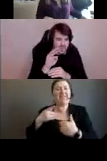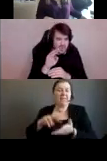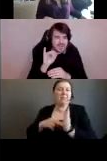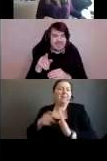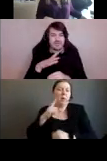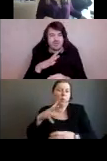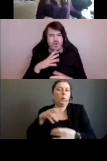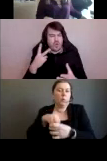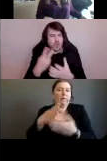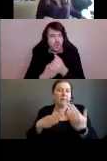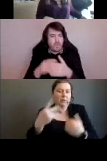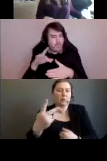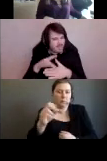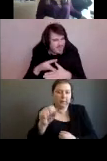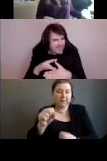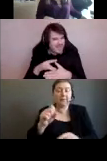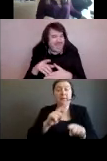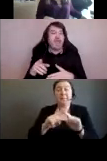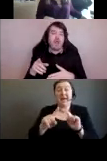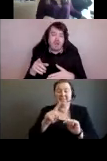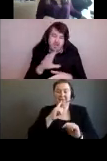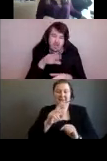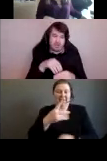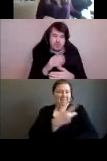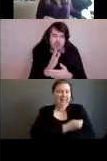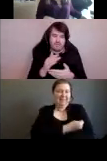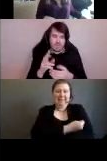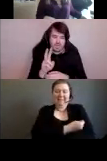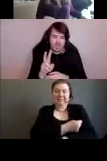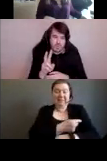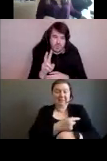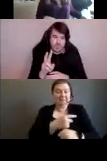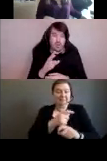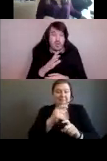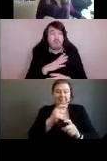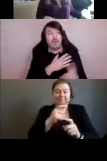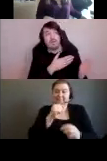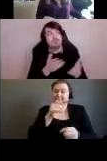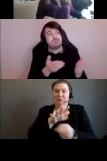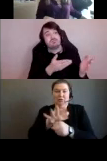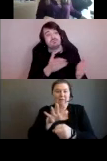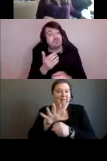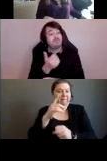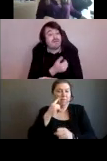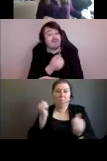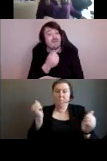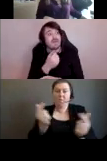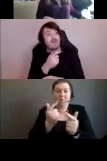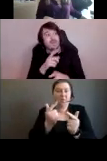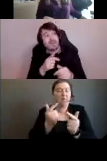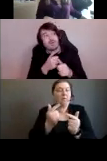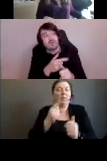But because of vaccine supply in phase 2, only the caregivers of those